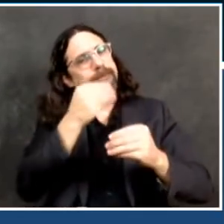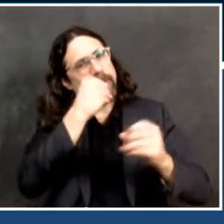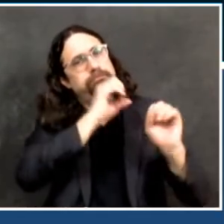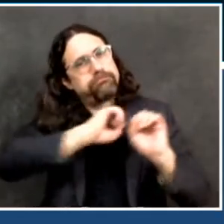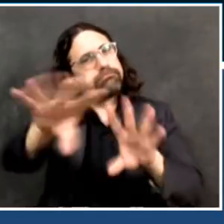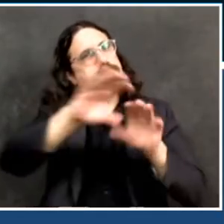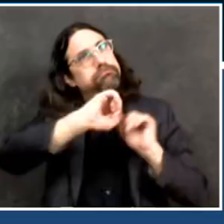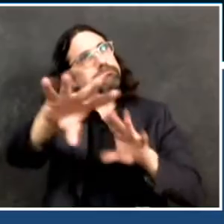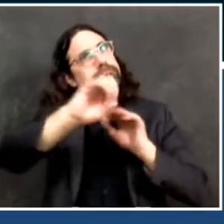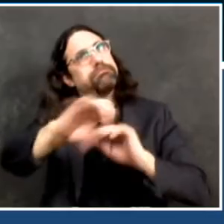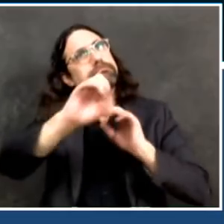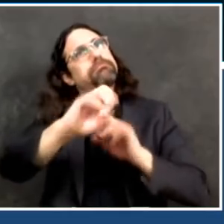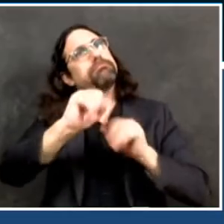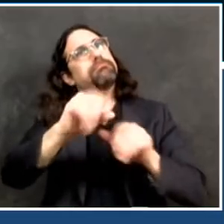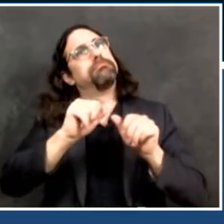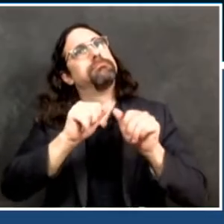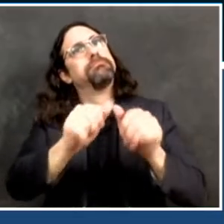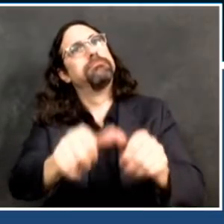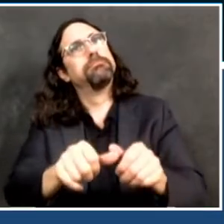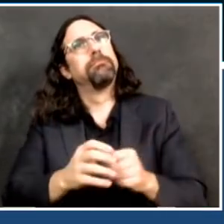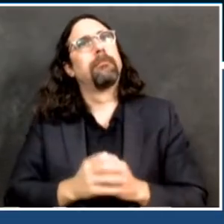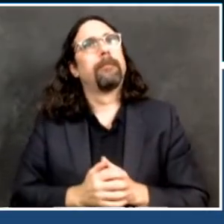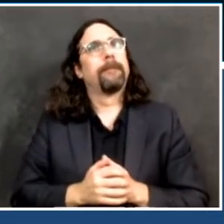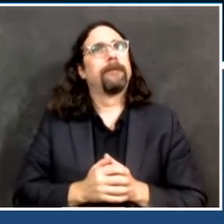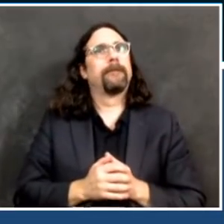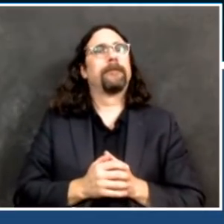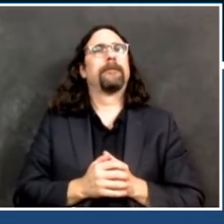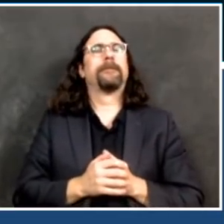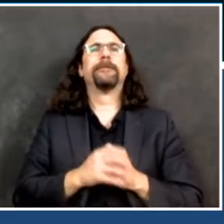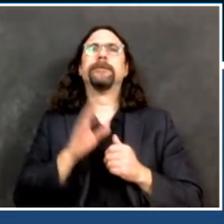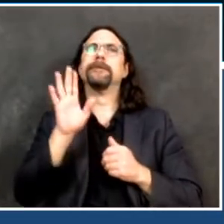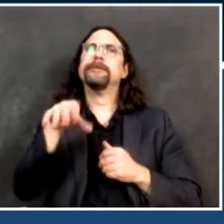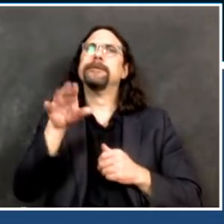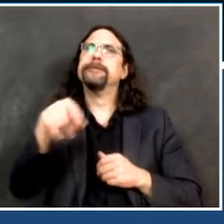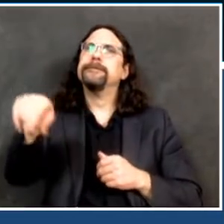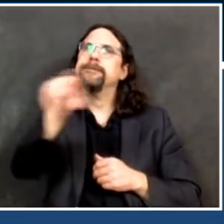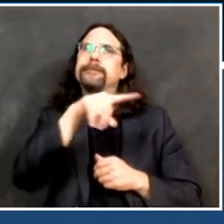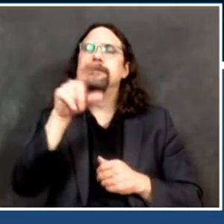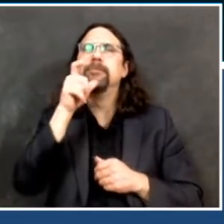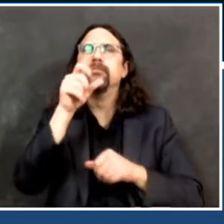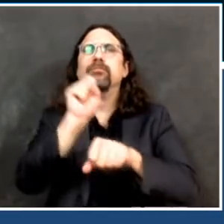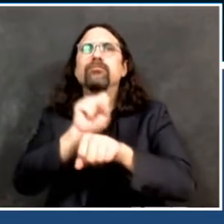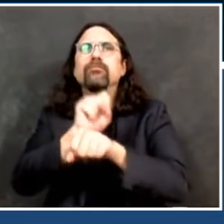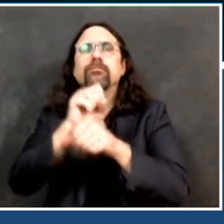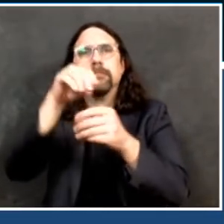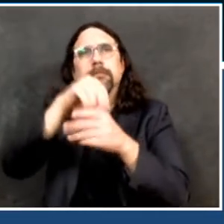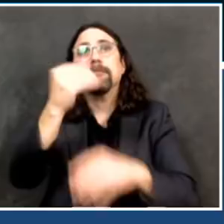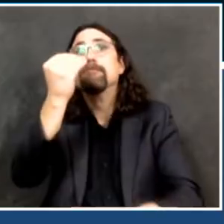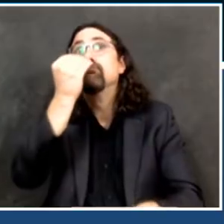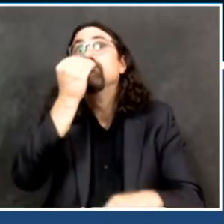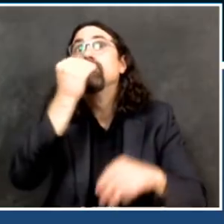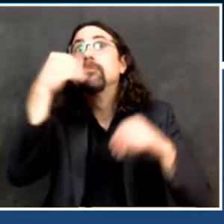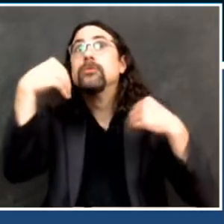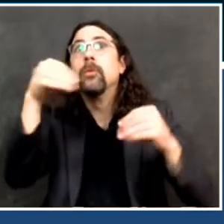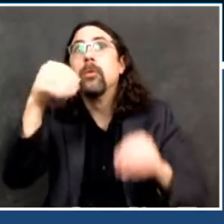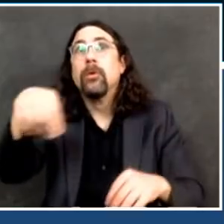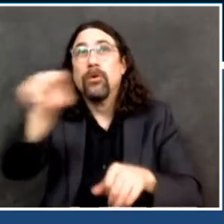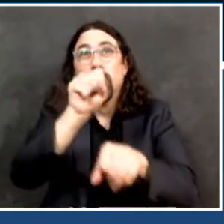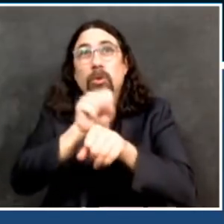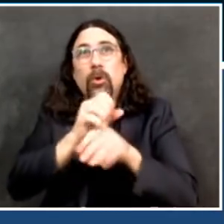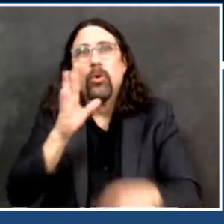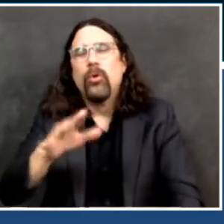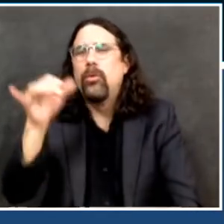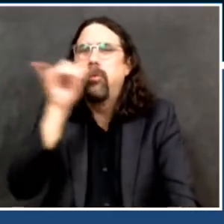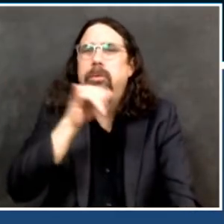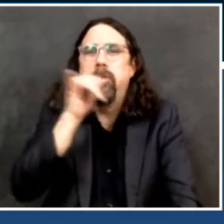workers. I want to just say thank you to them first. You know, they are among the groups of unsung heroes in this